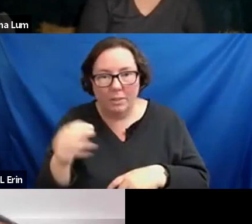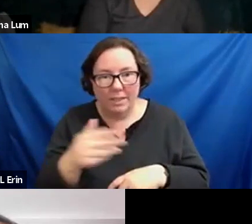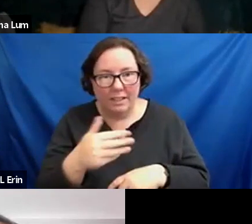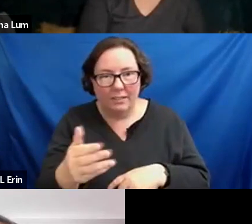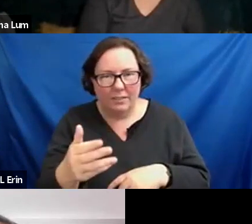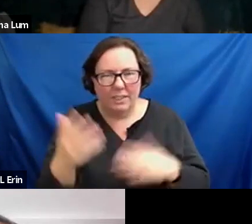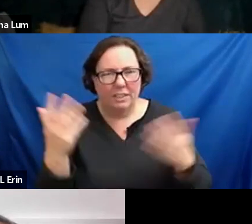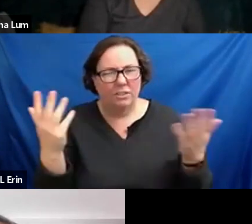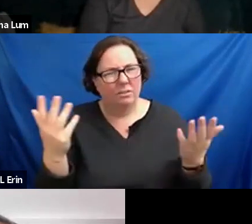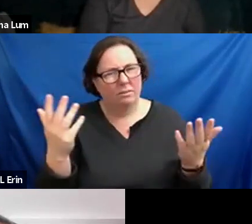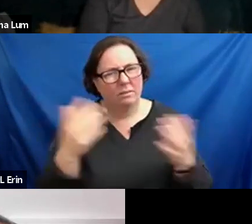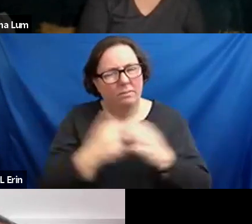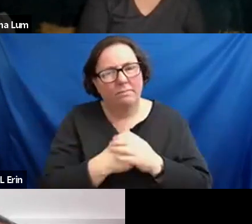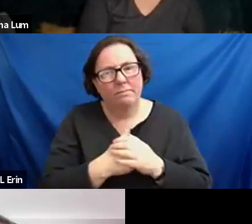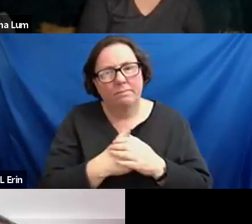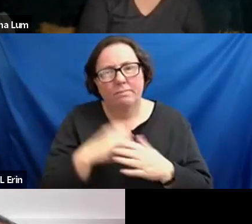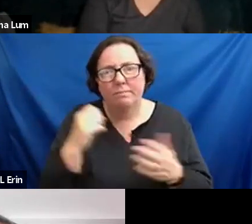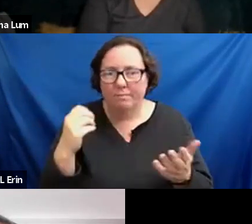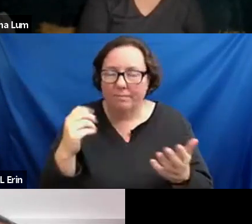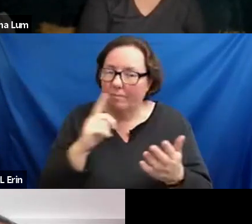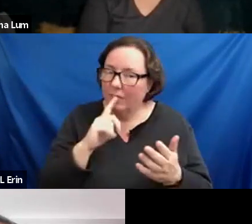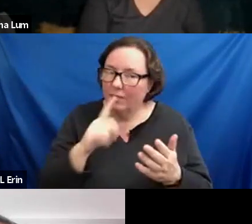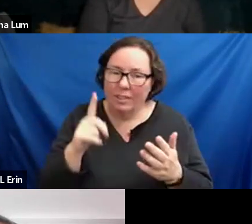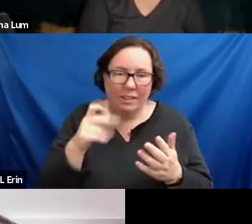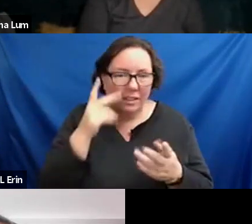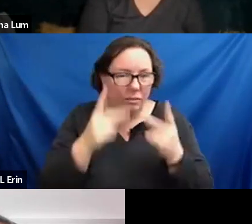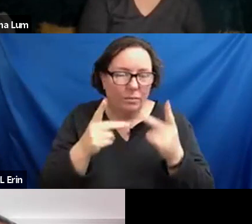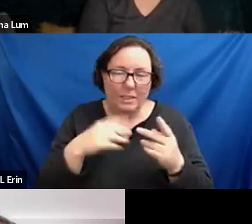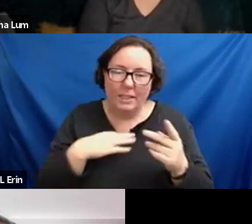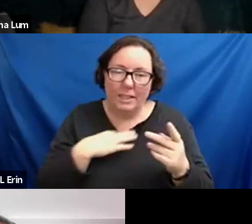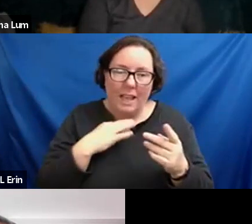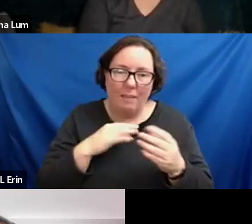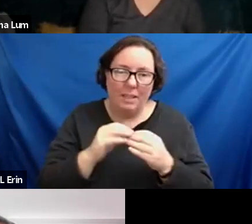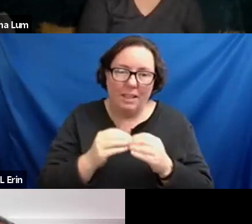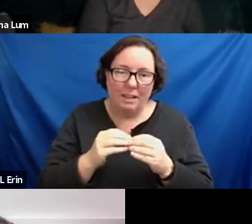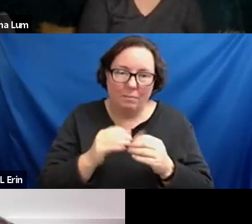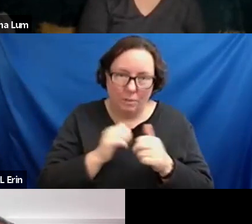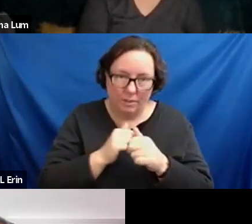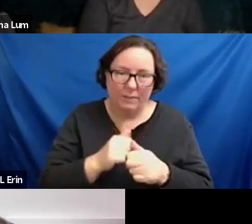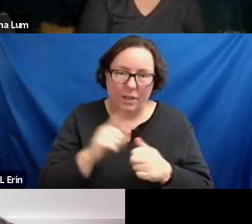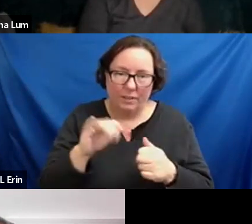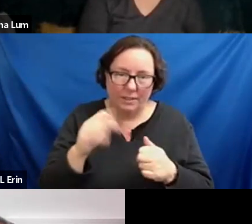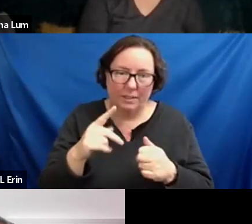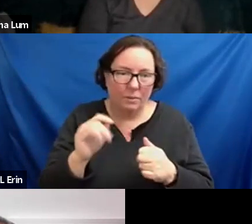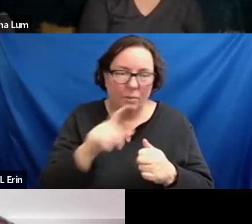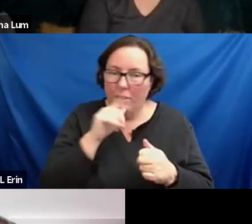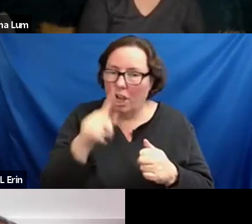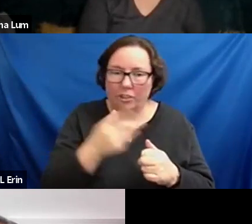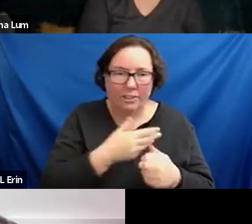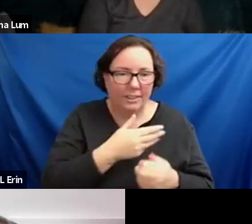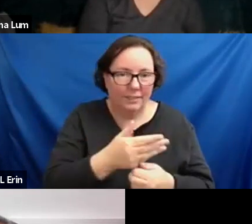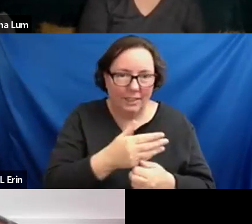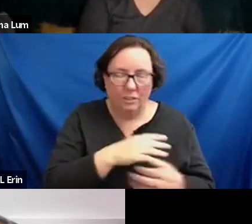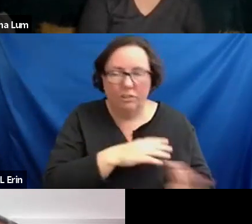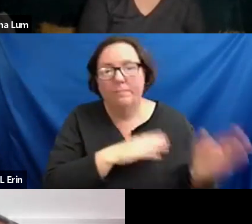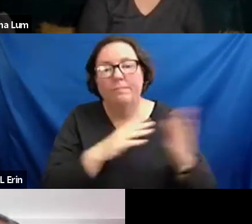invitations. So we really need to see the applicant numbers by zip code. And the second point about the